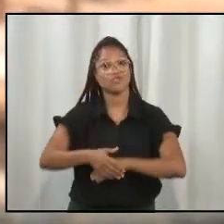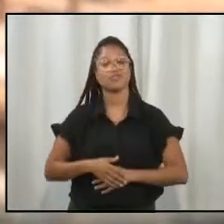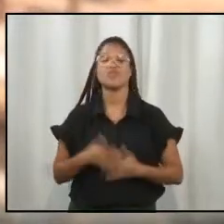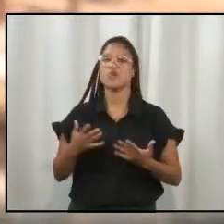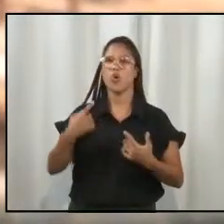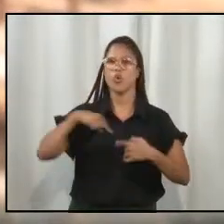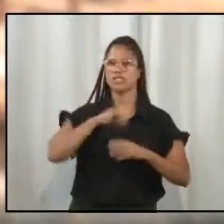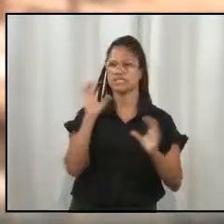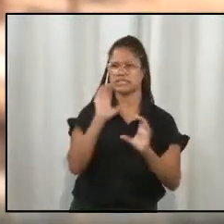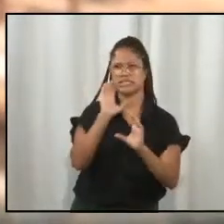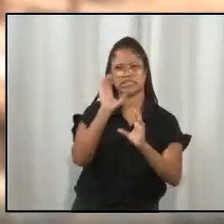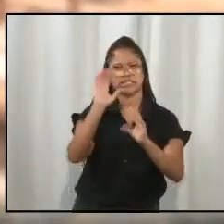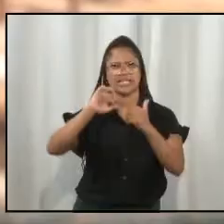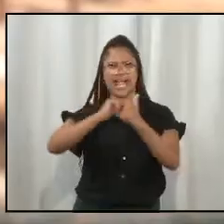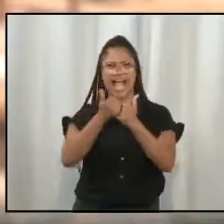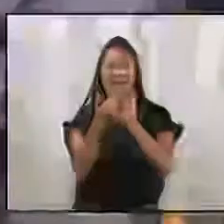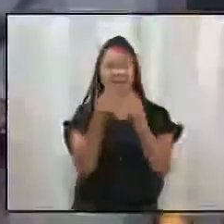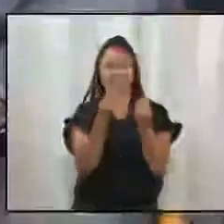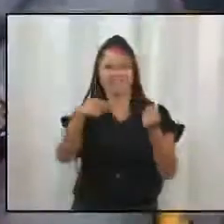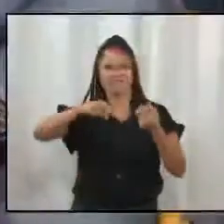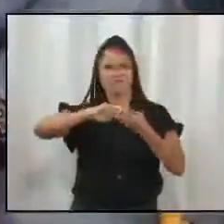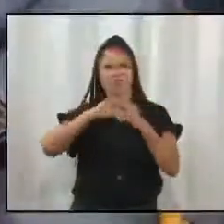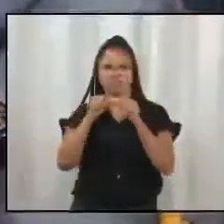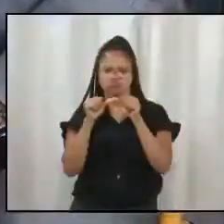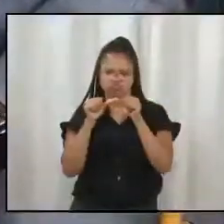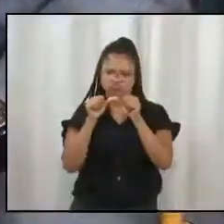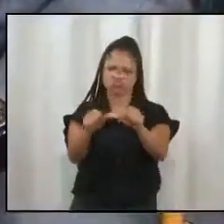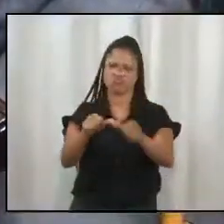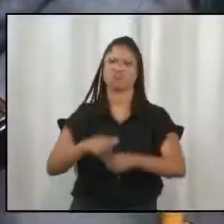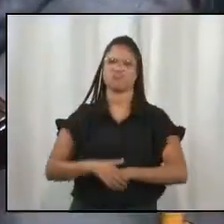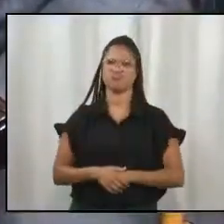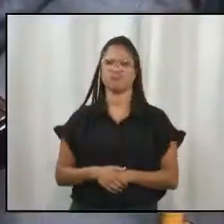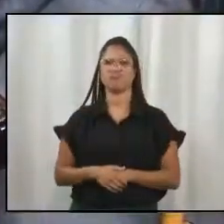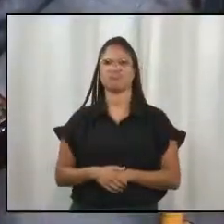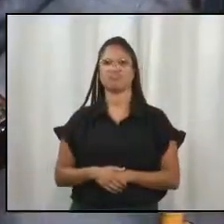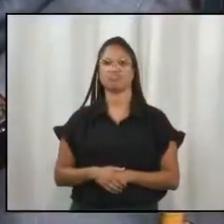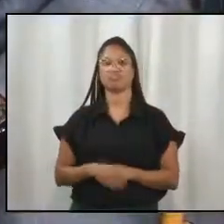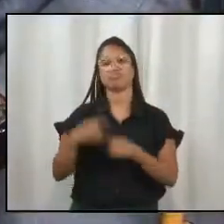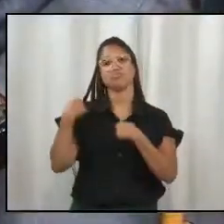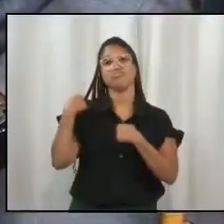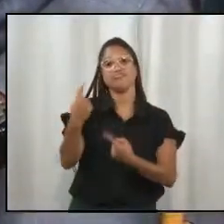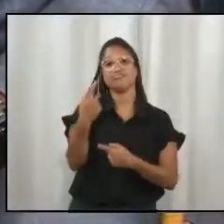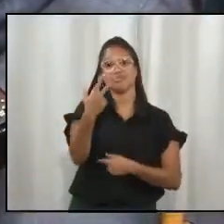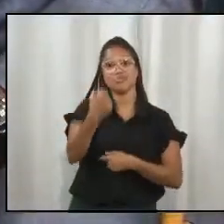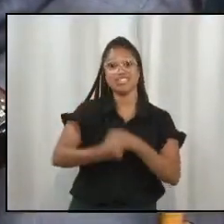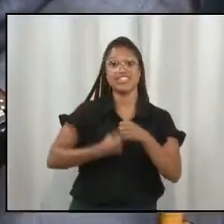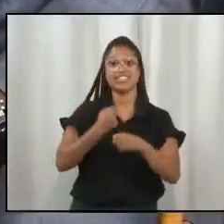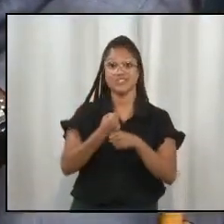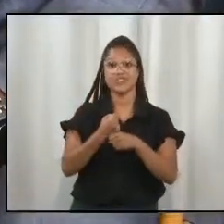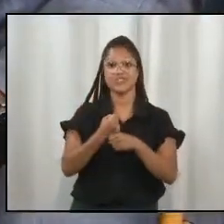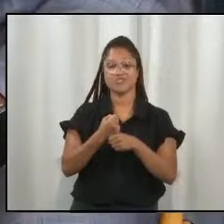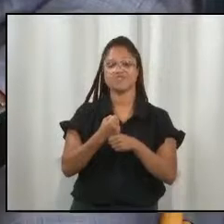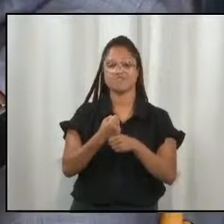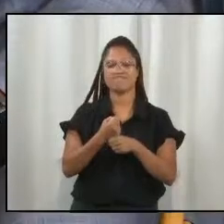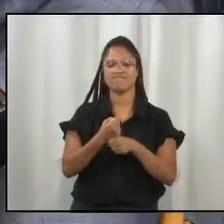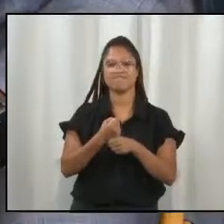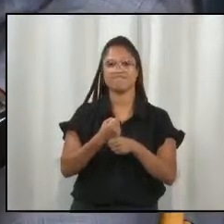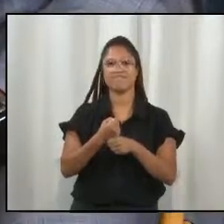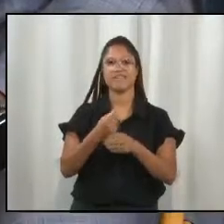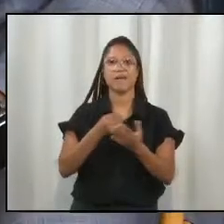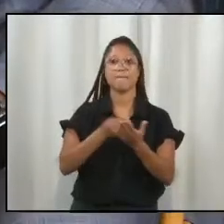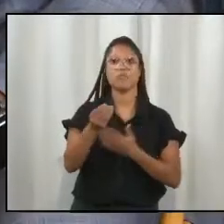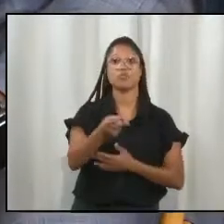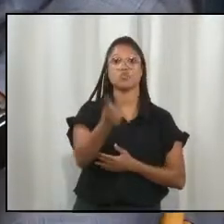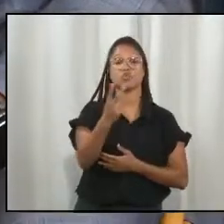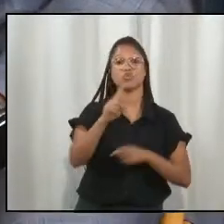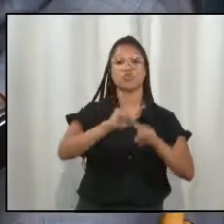our non-congregate shelters as much as possible. So over the past 3 years, we have purchased 2 different